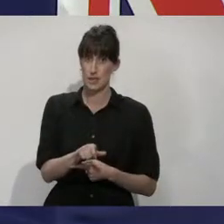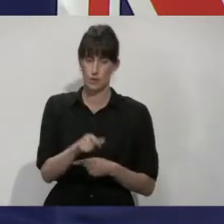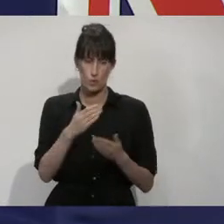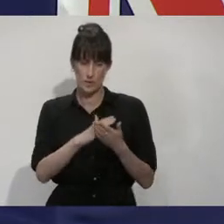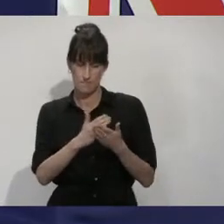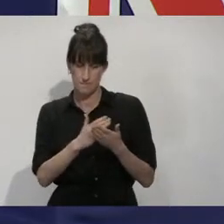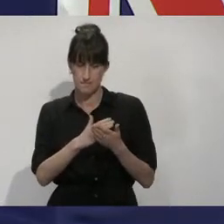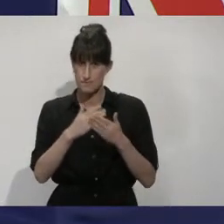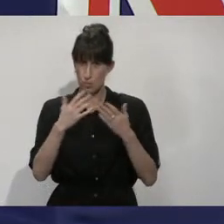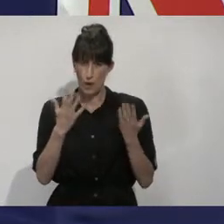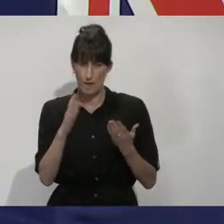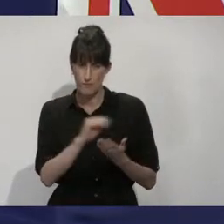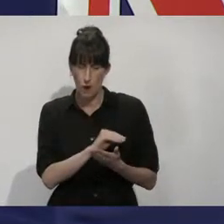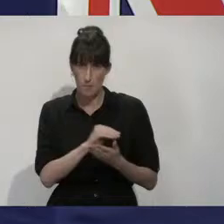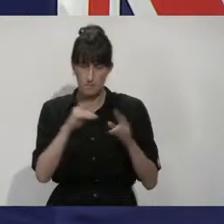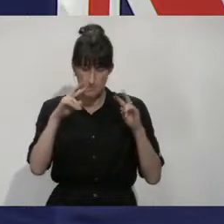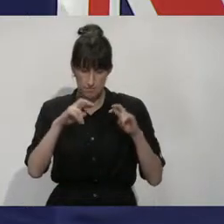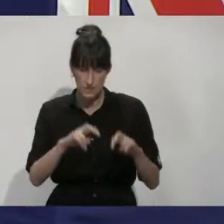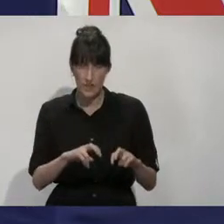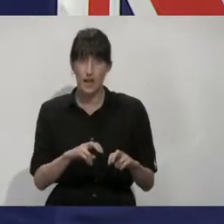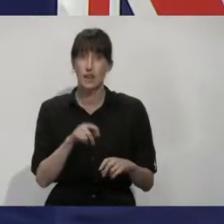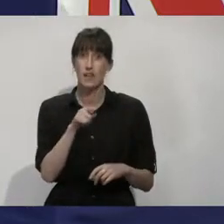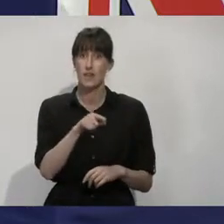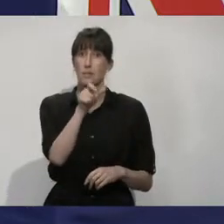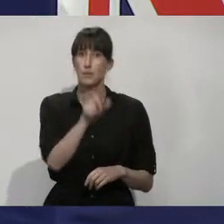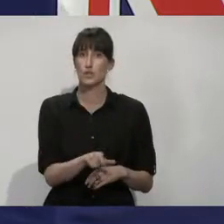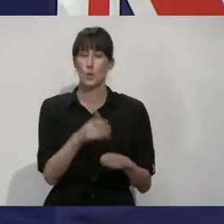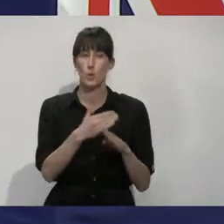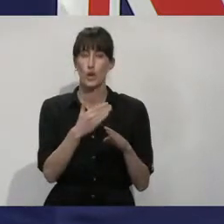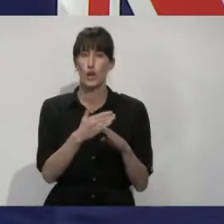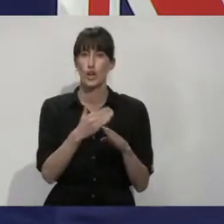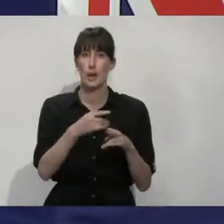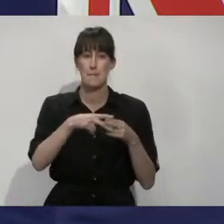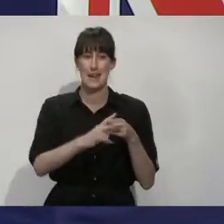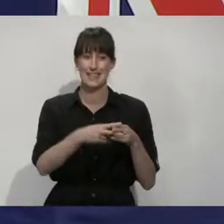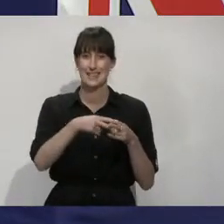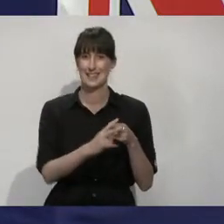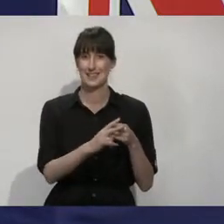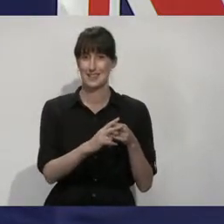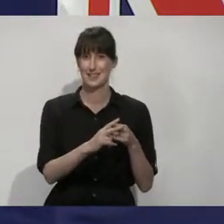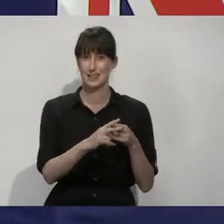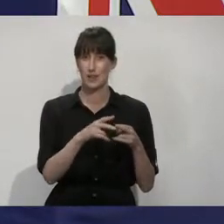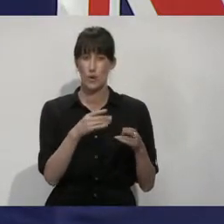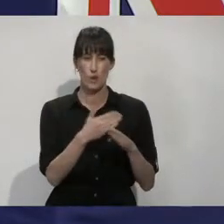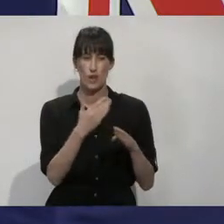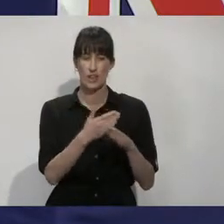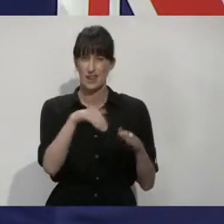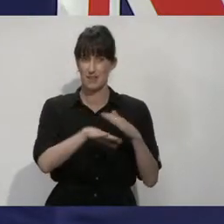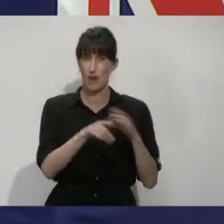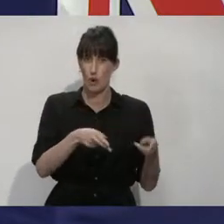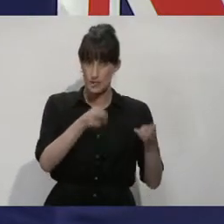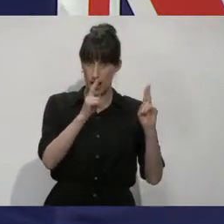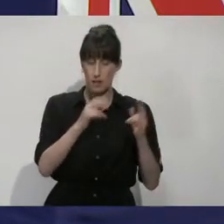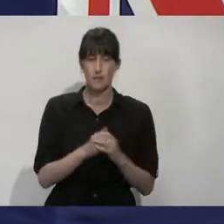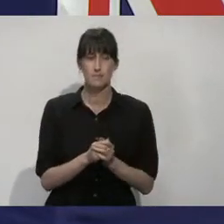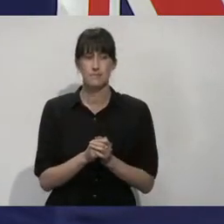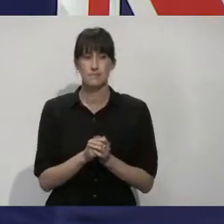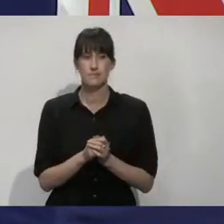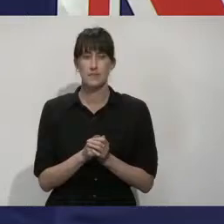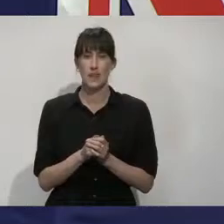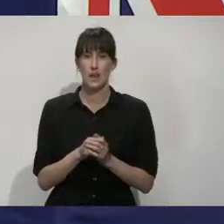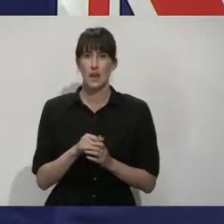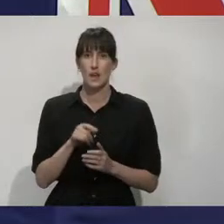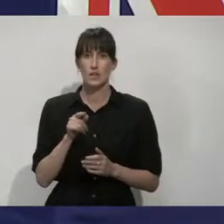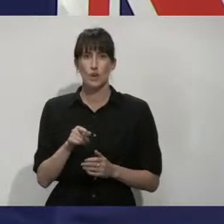nurses mentioned yesterday evening by Air Commodore Webb have all returned negative tests. Therefore, it seems unlikely